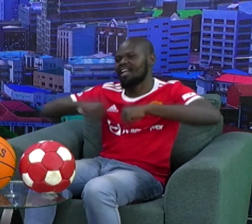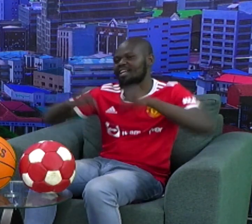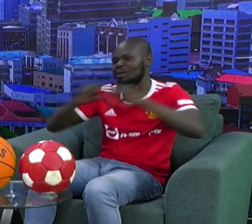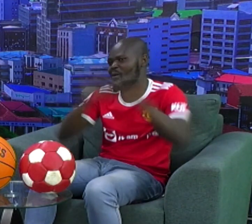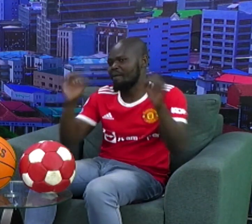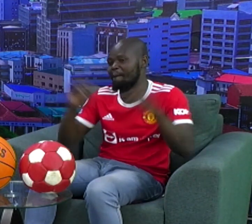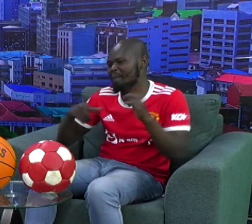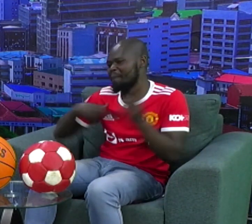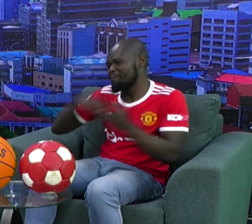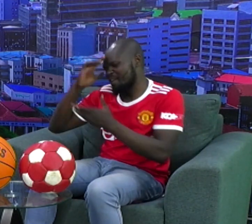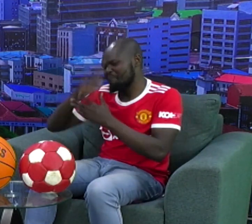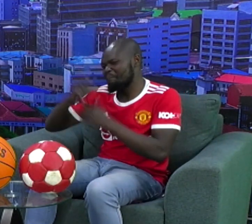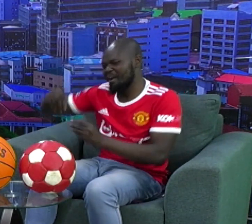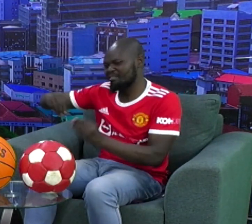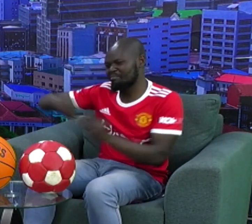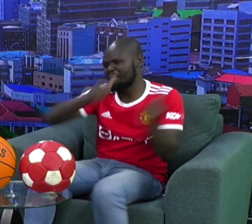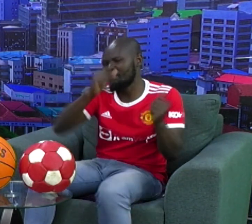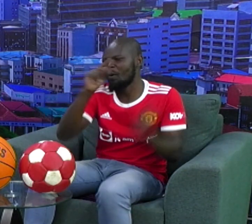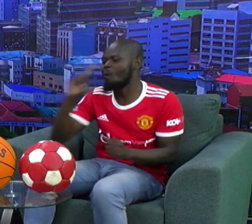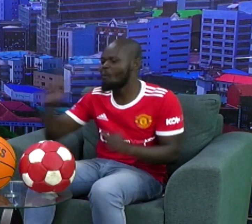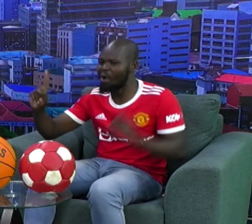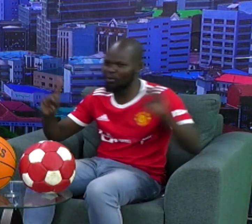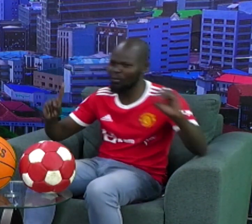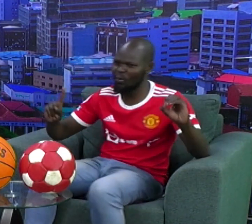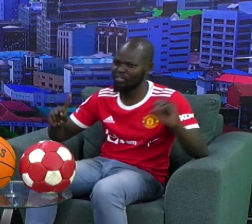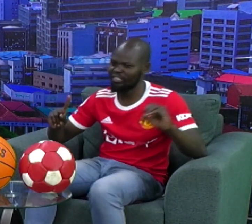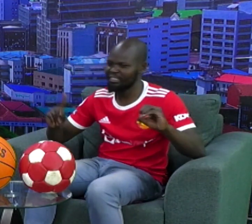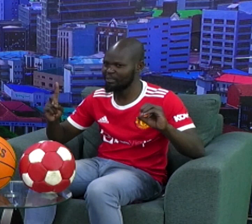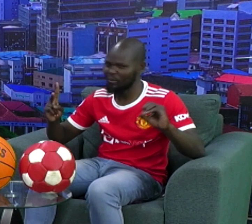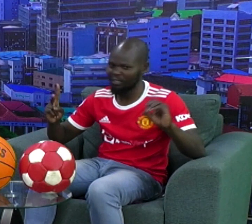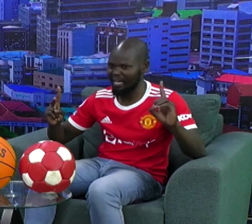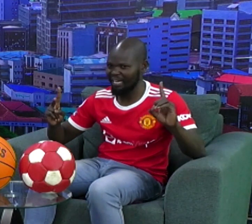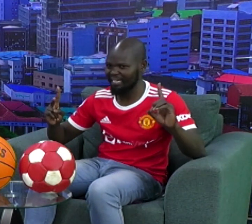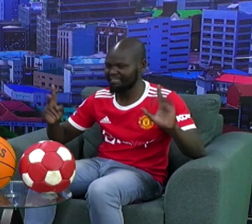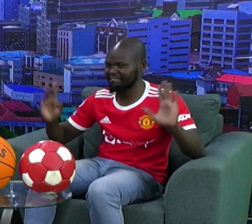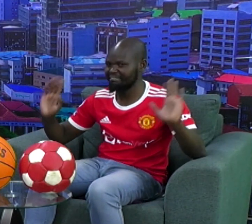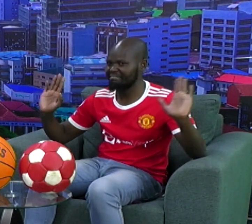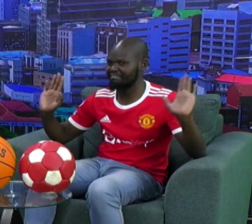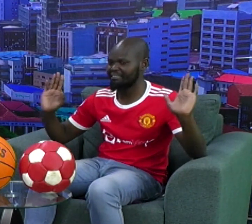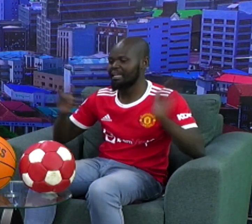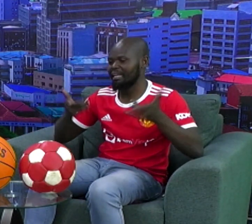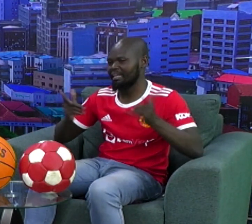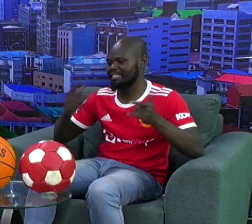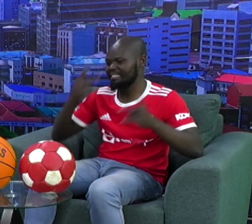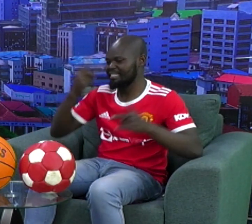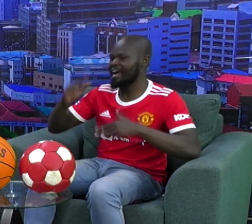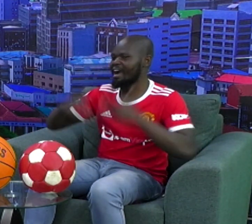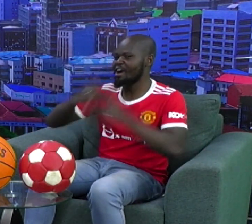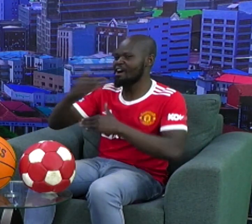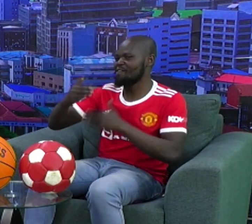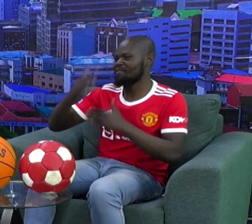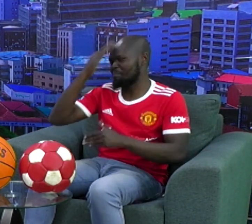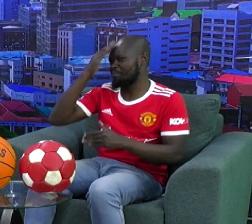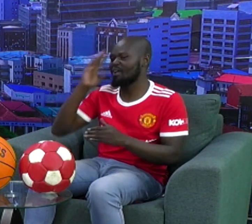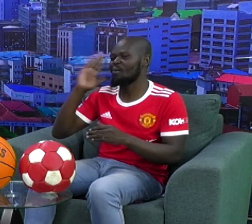but I believe Gor Mahia will win probably 1-0 or 2-1. Let us see how will